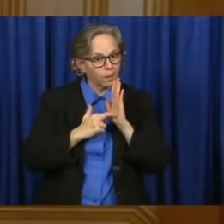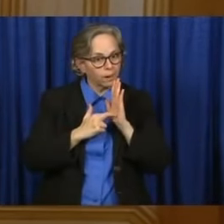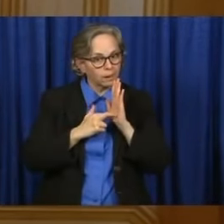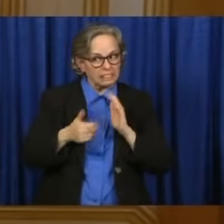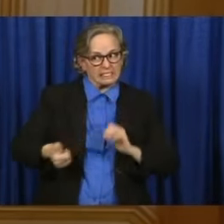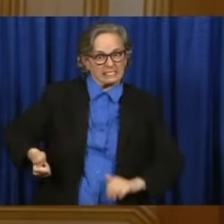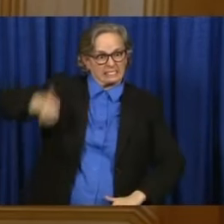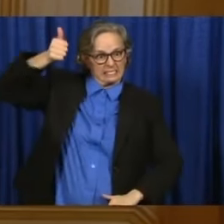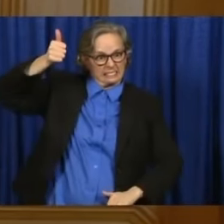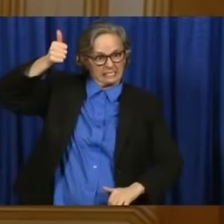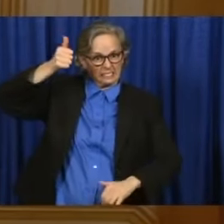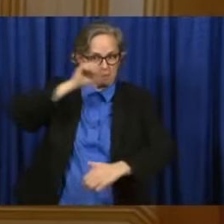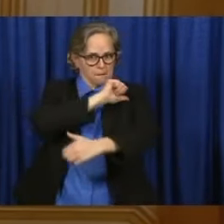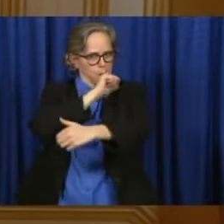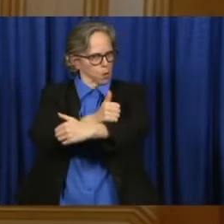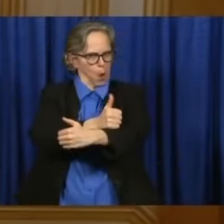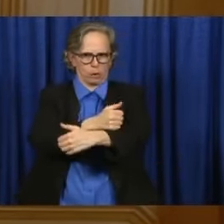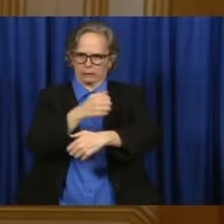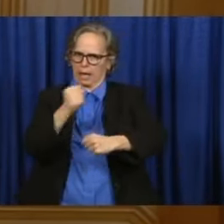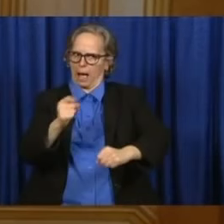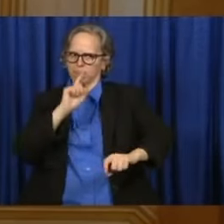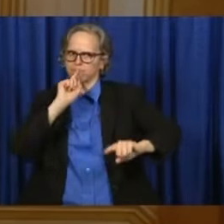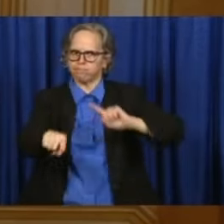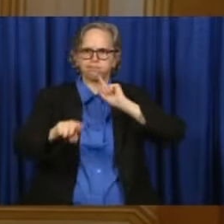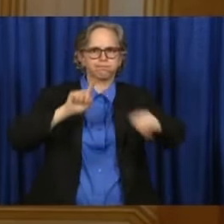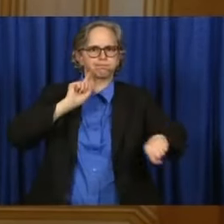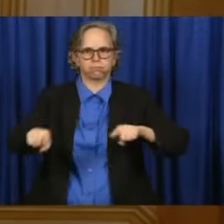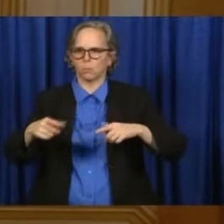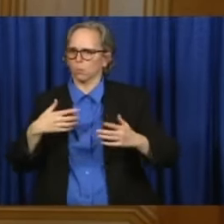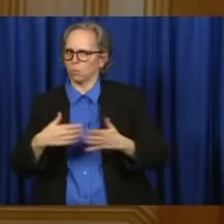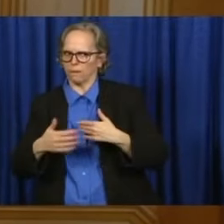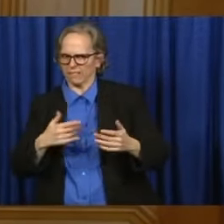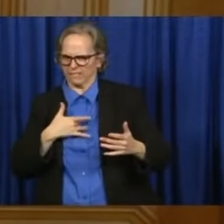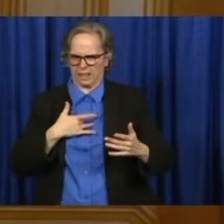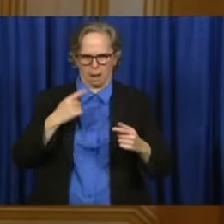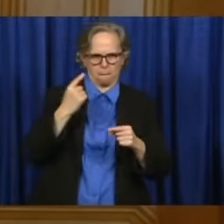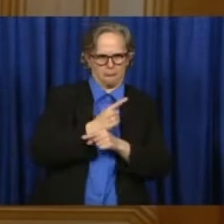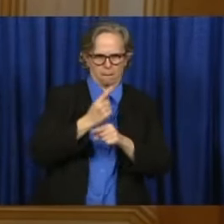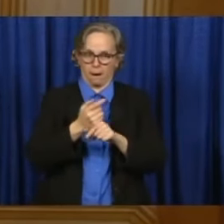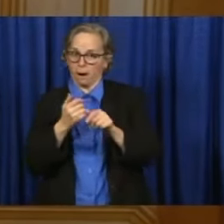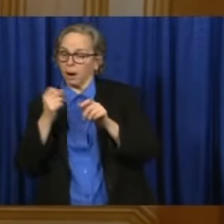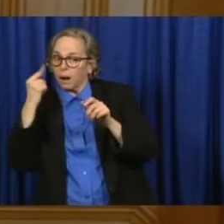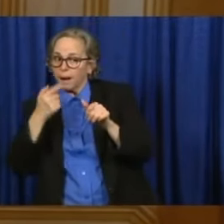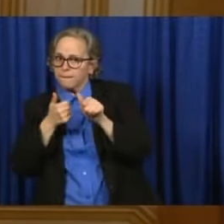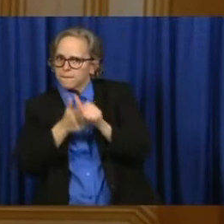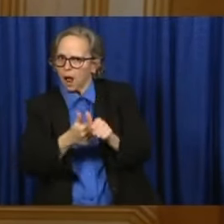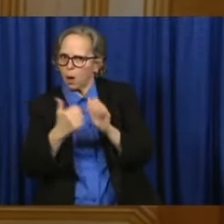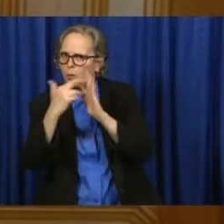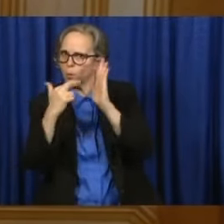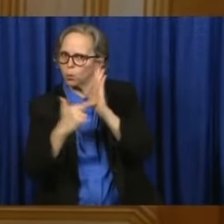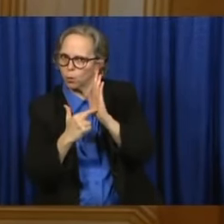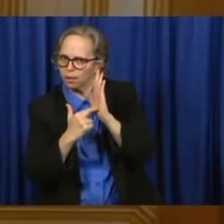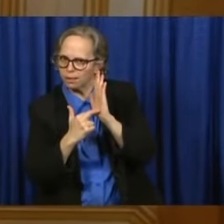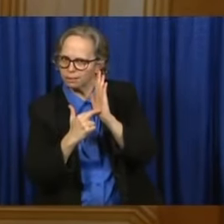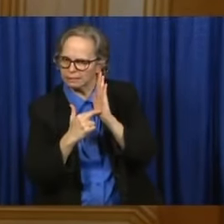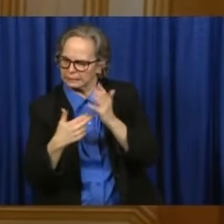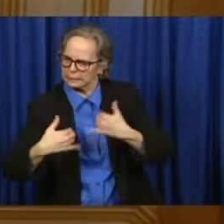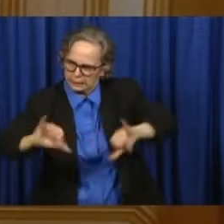in this case, to take whatever action is needed to enforce the director's order about that.